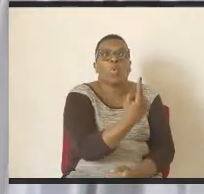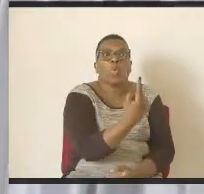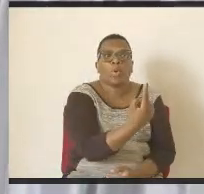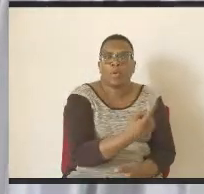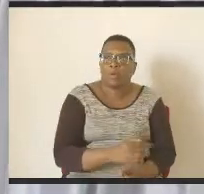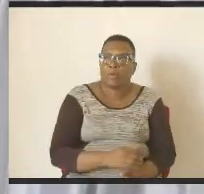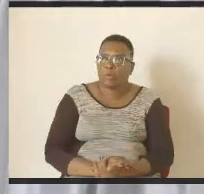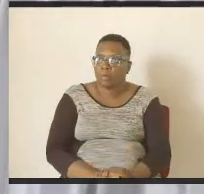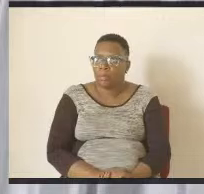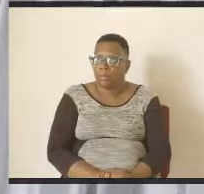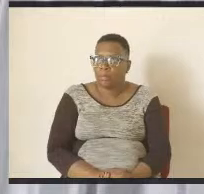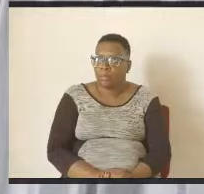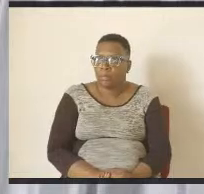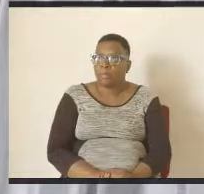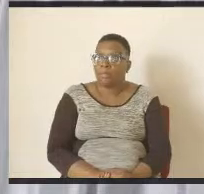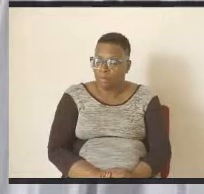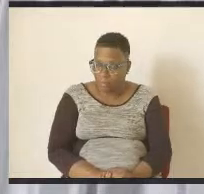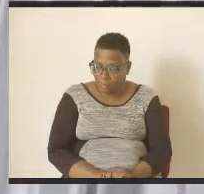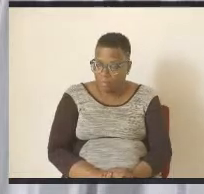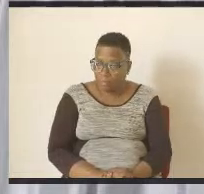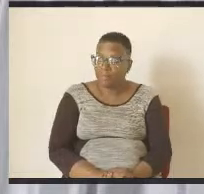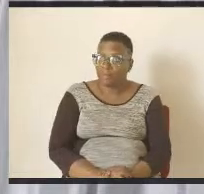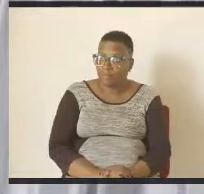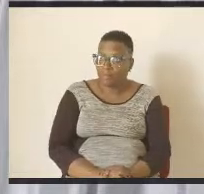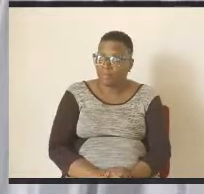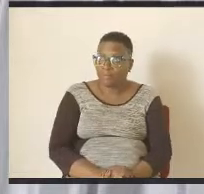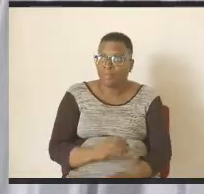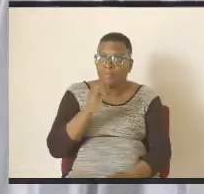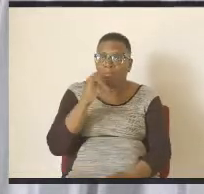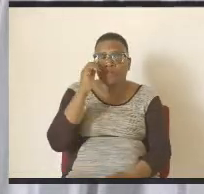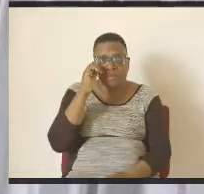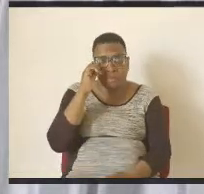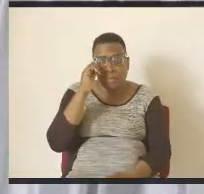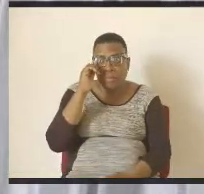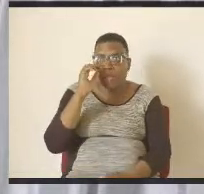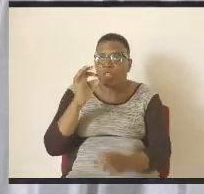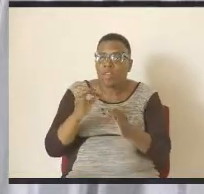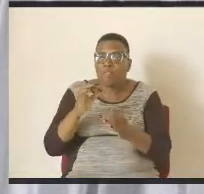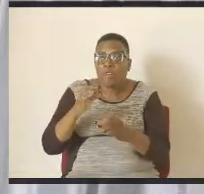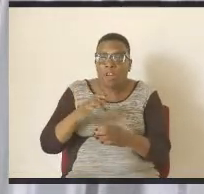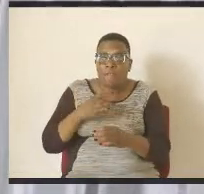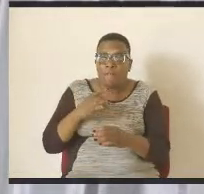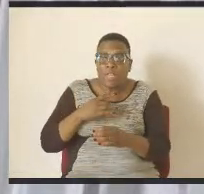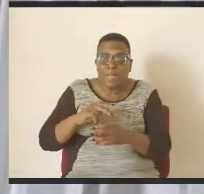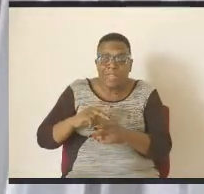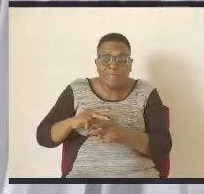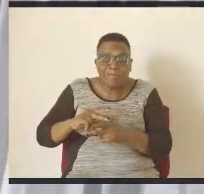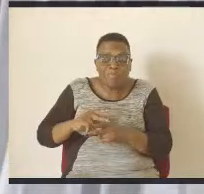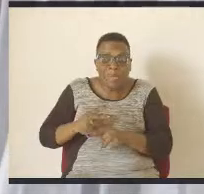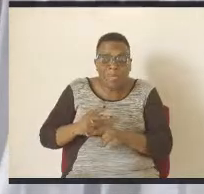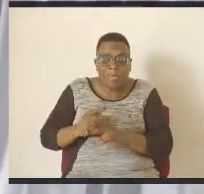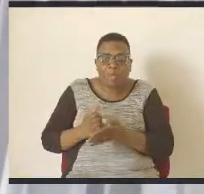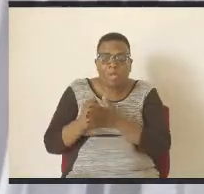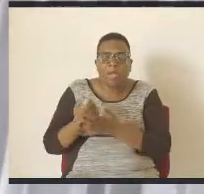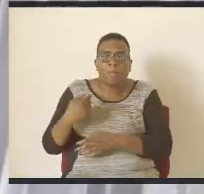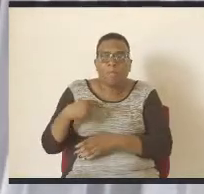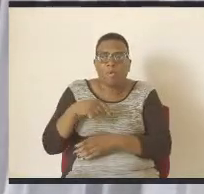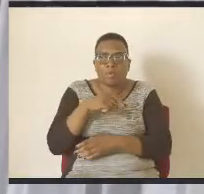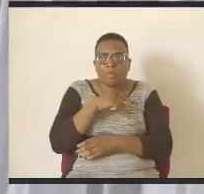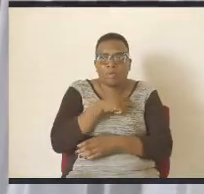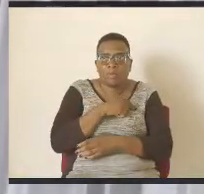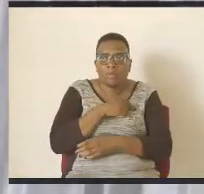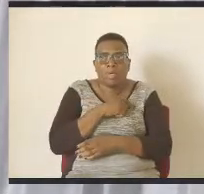That is a big thing. If we can try to enter, to feel his pain, that will certainly help us to not